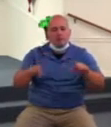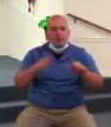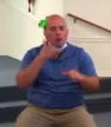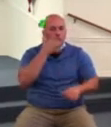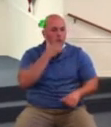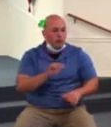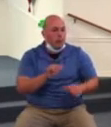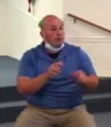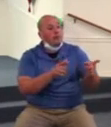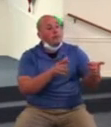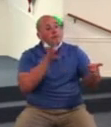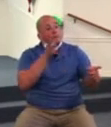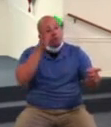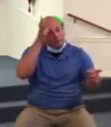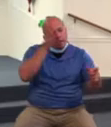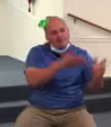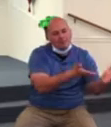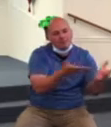Jesus.